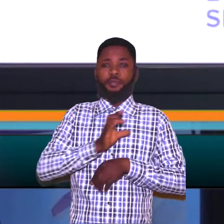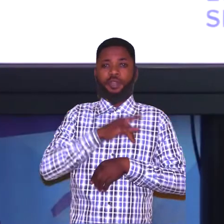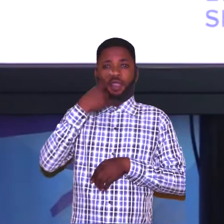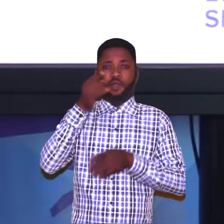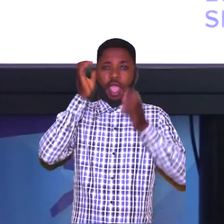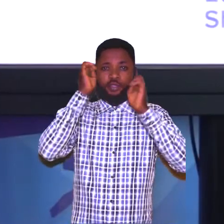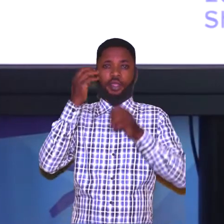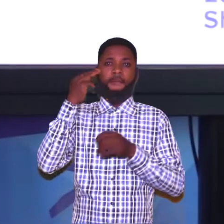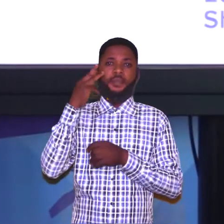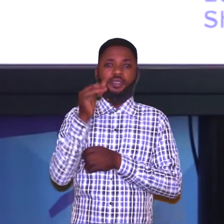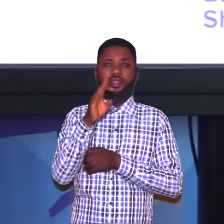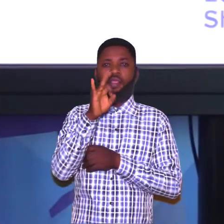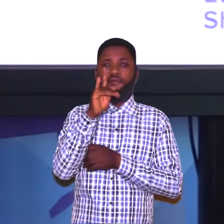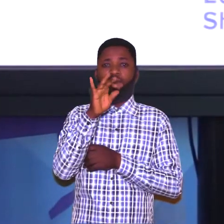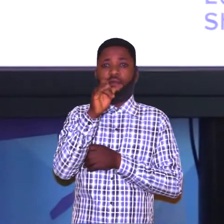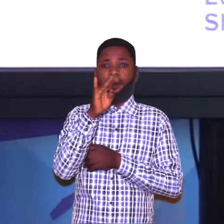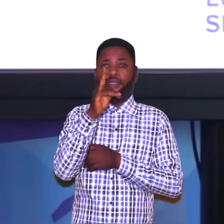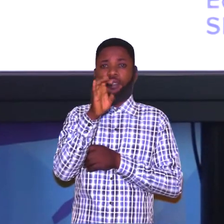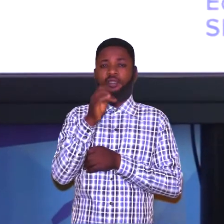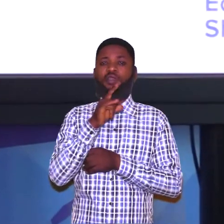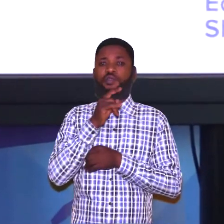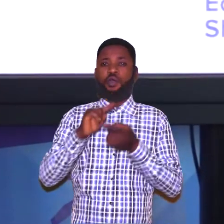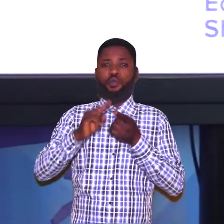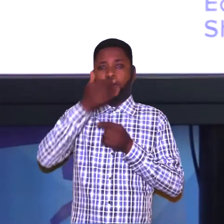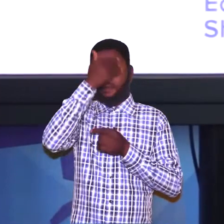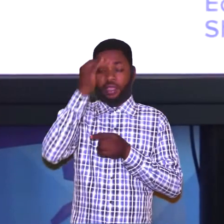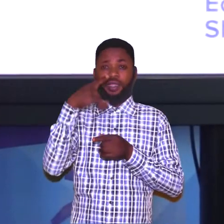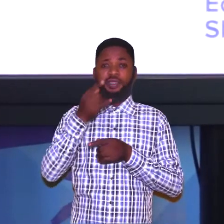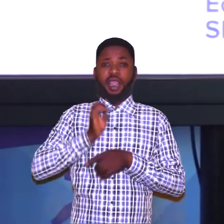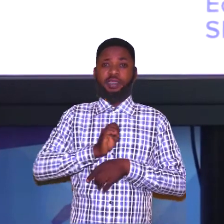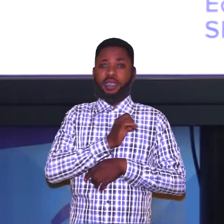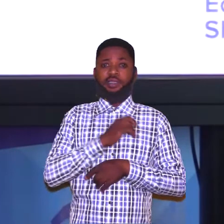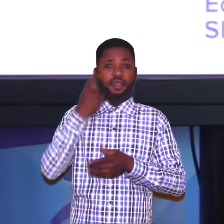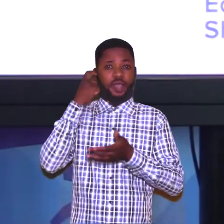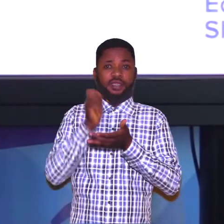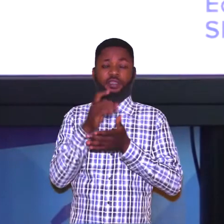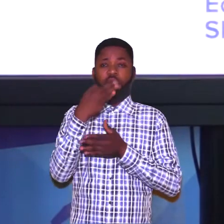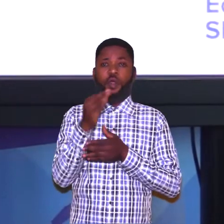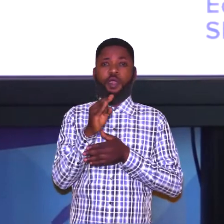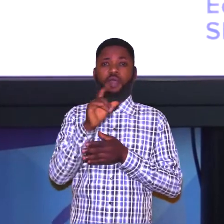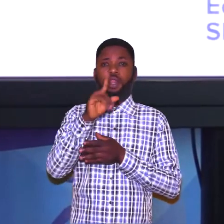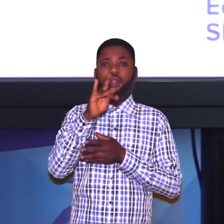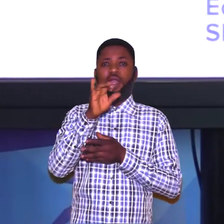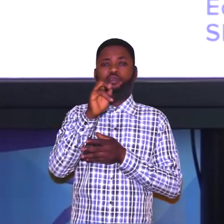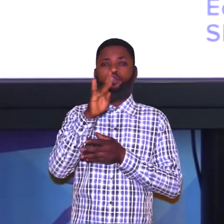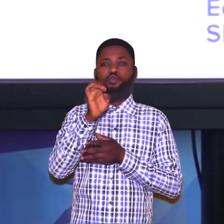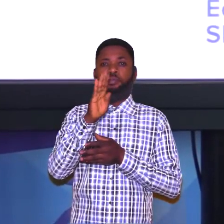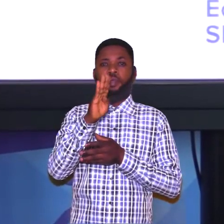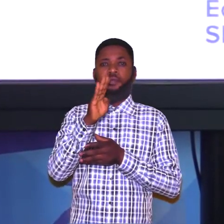for Education, Mrs. Folashade Adefisayo, not to forget the Executive Secretary of